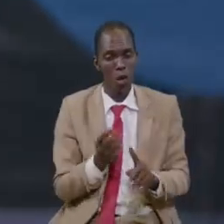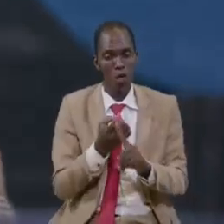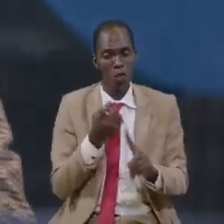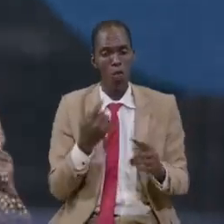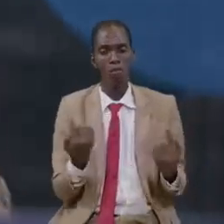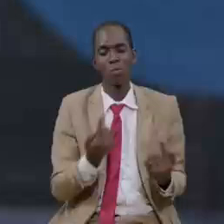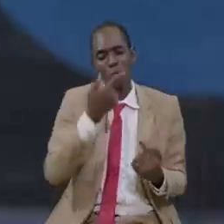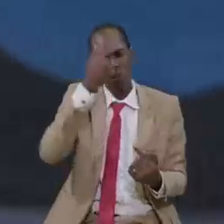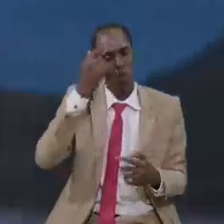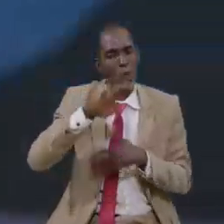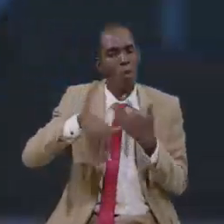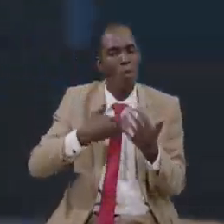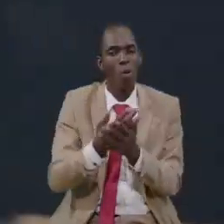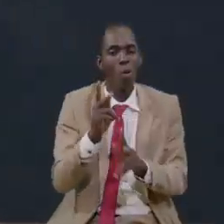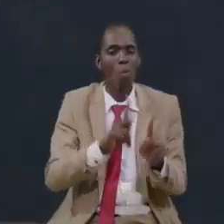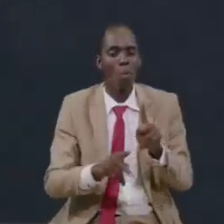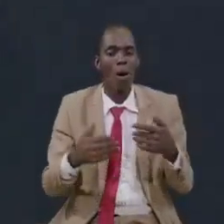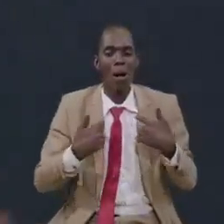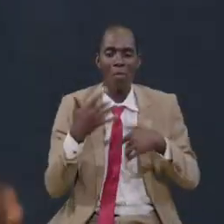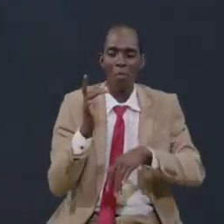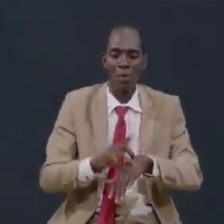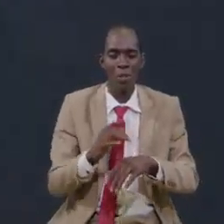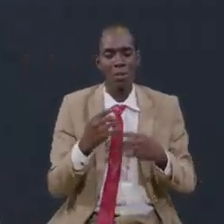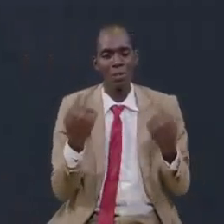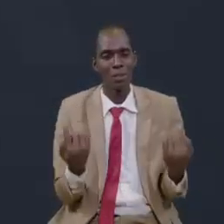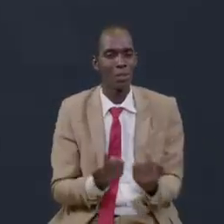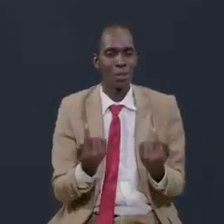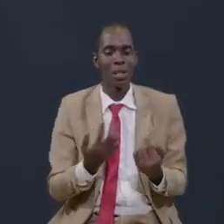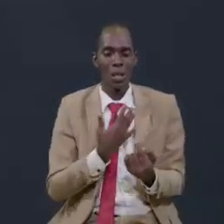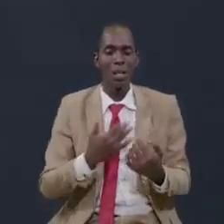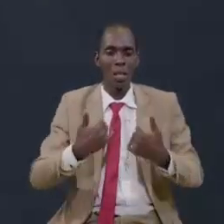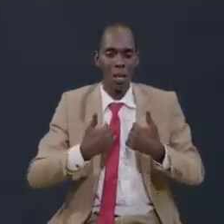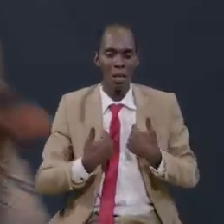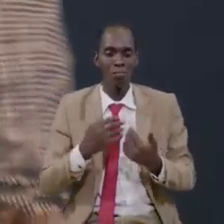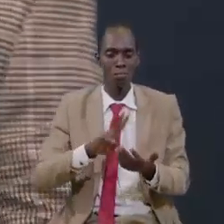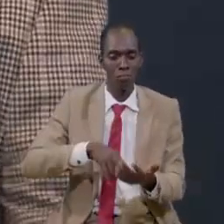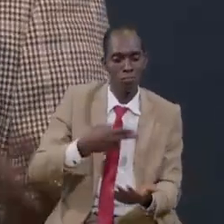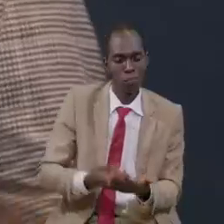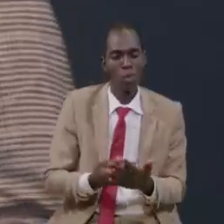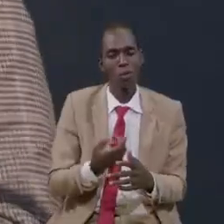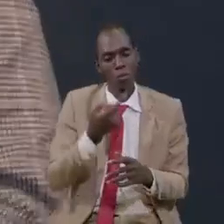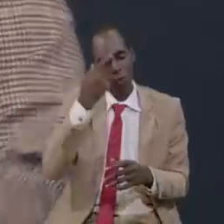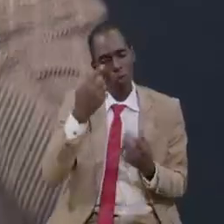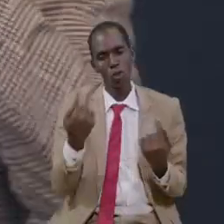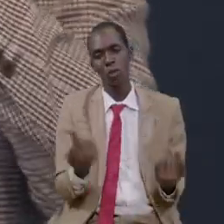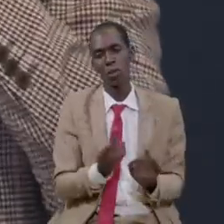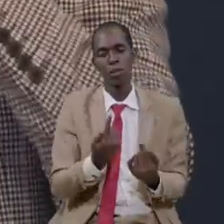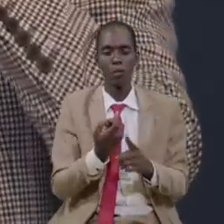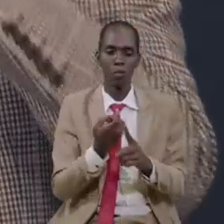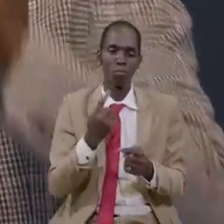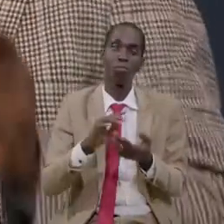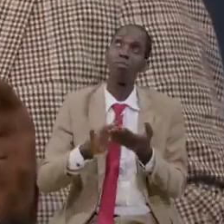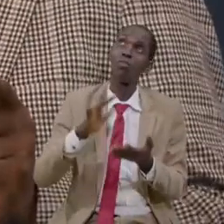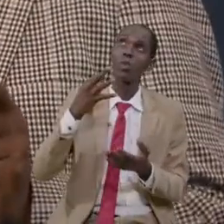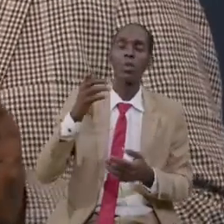sinned and come short of the glory of God. And because we have come short of the glory